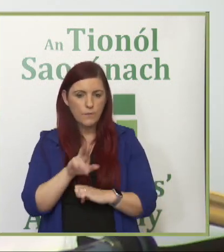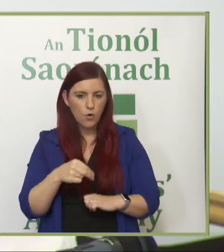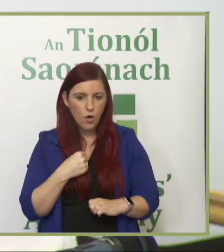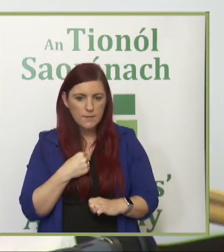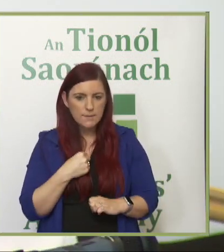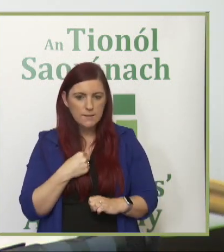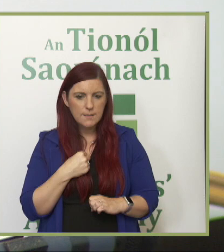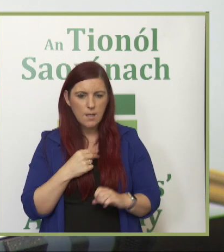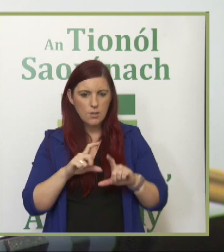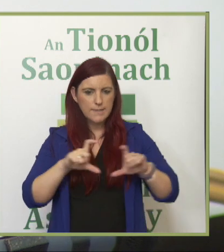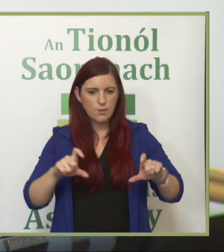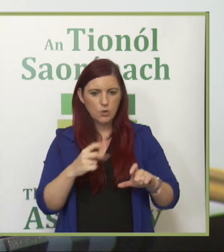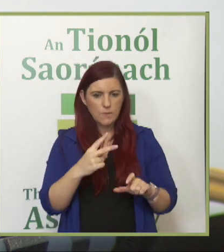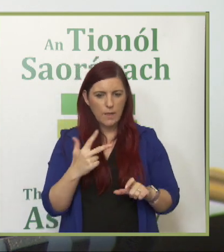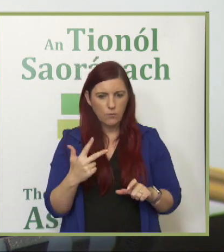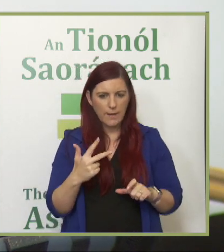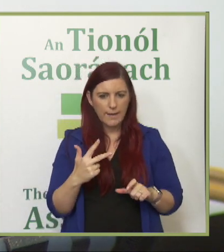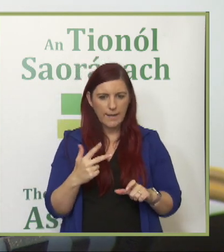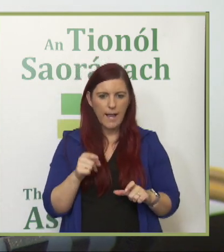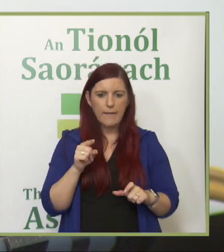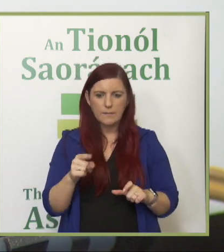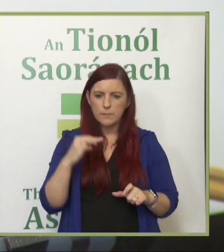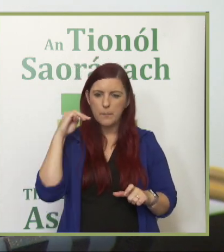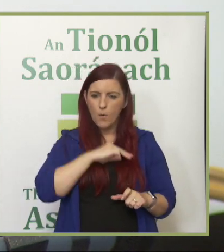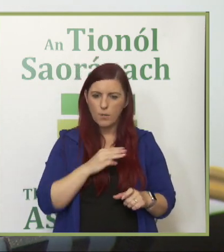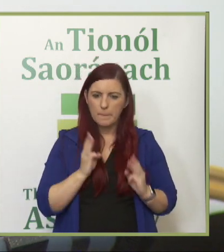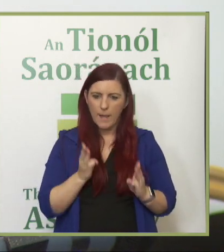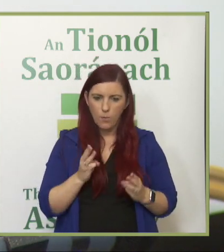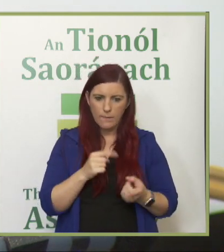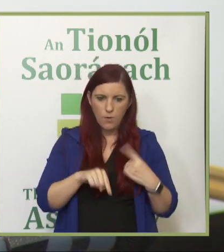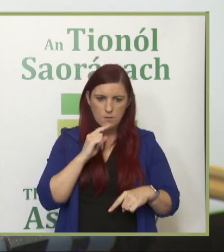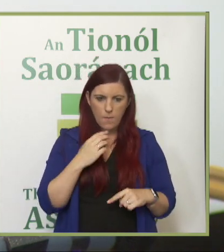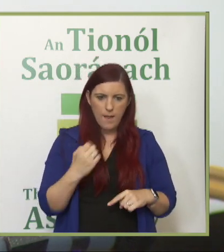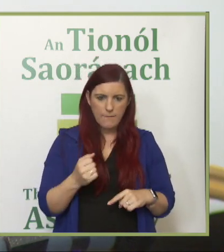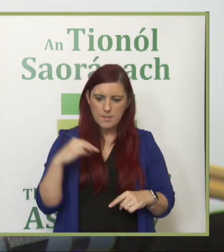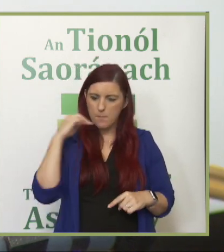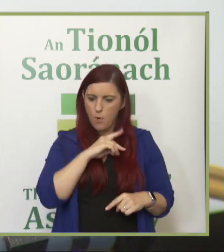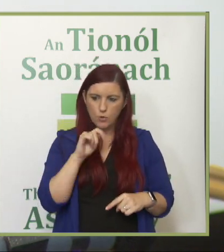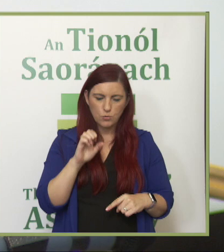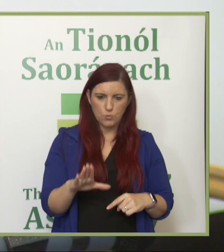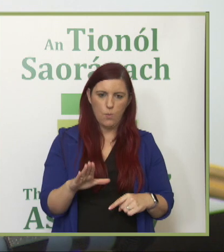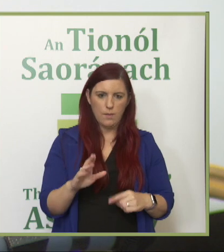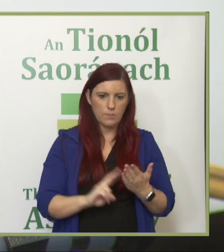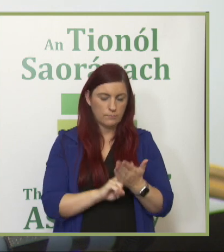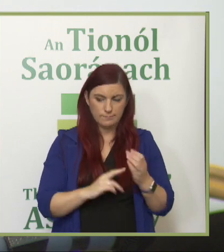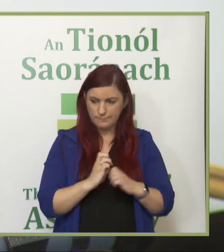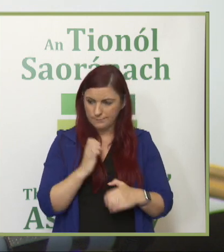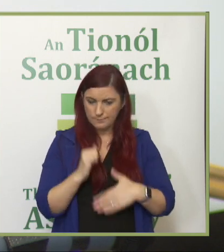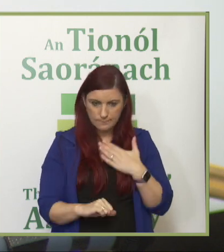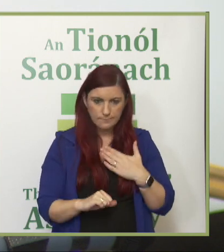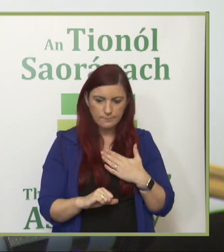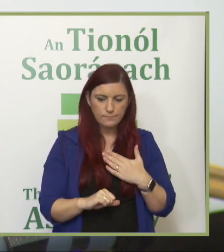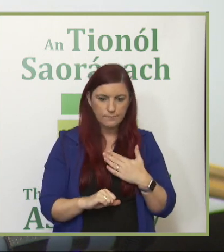Section 23 of the Misuse of Drugs Act, and it is a really important power for us. It's a really important tool that we use on a daily basis,